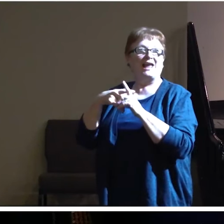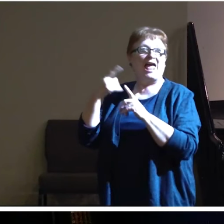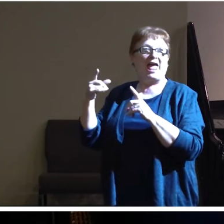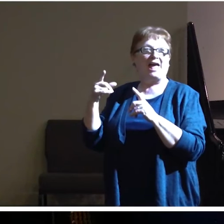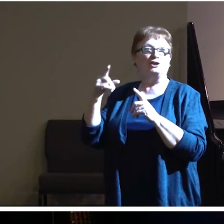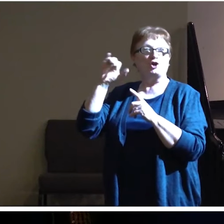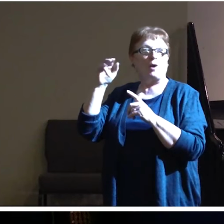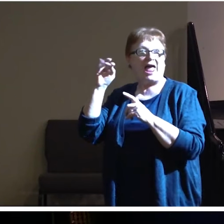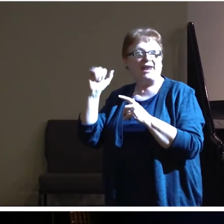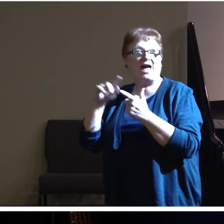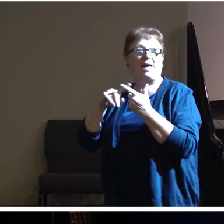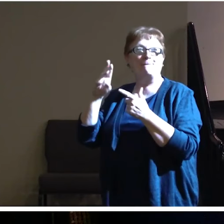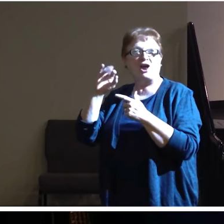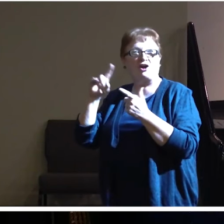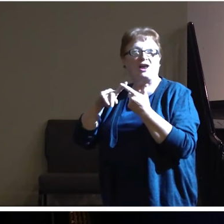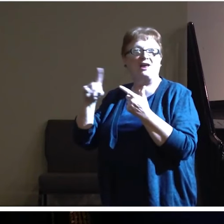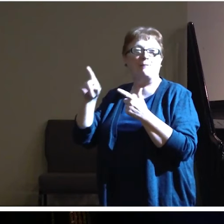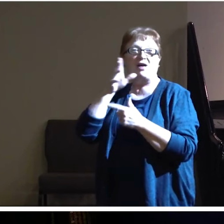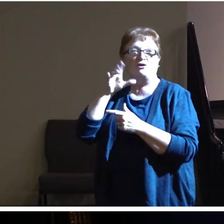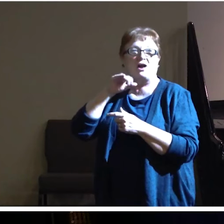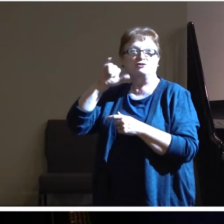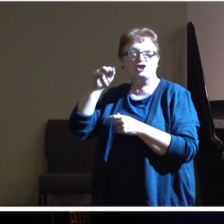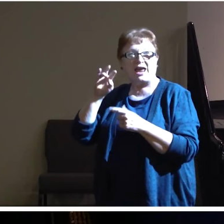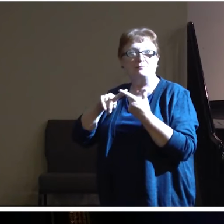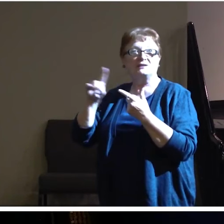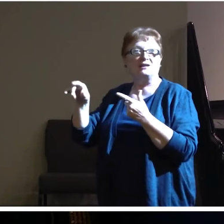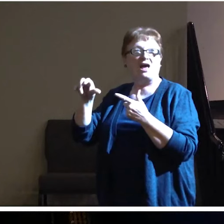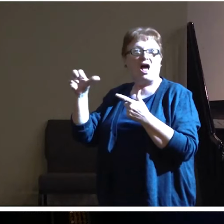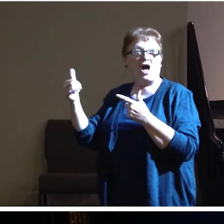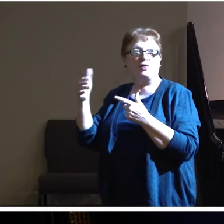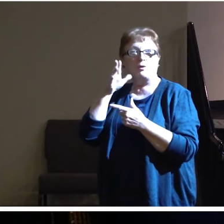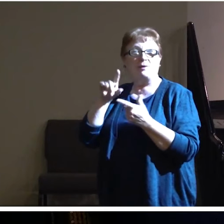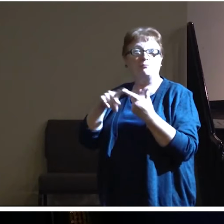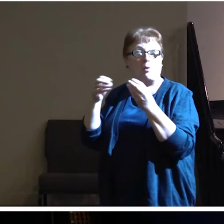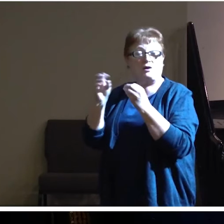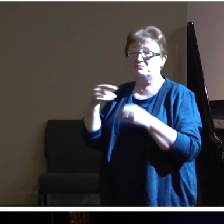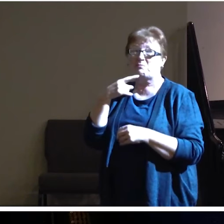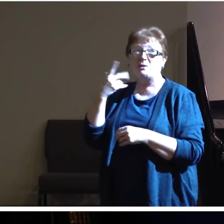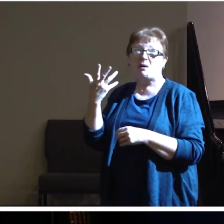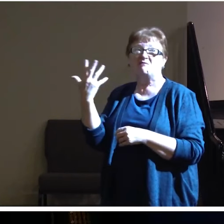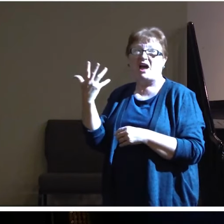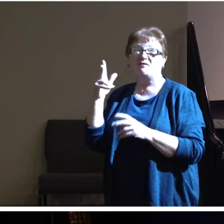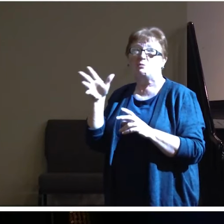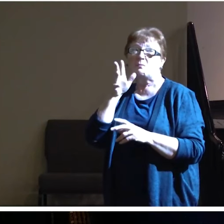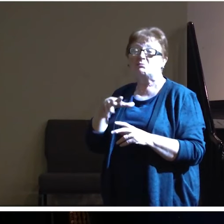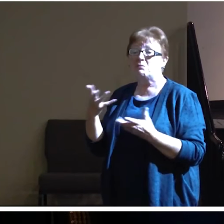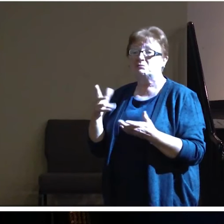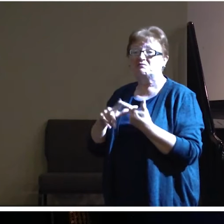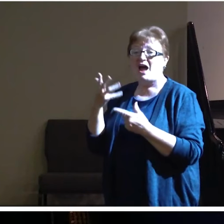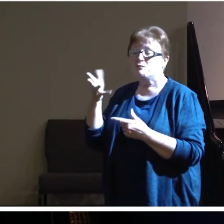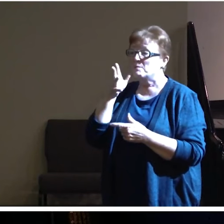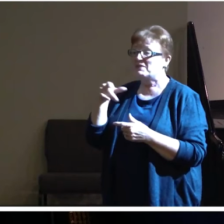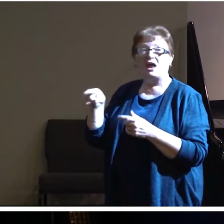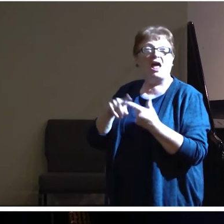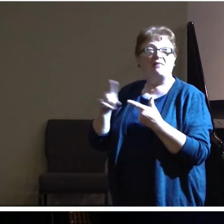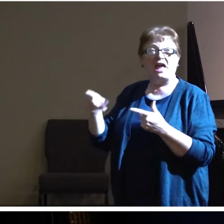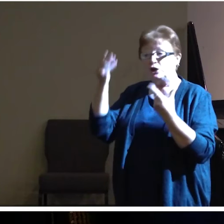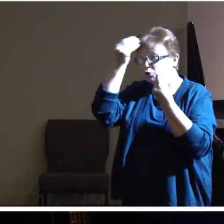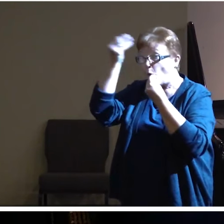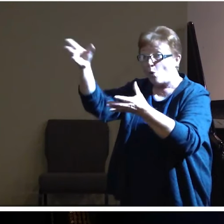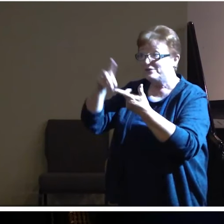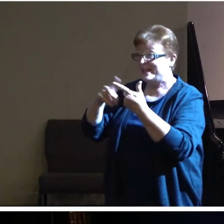mother of James and the other women, so at least two more, there must have been at least five there, with them who told these things to the apostles. So they